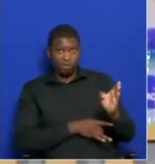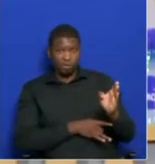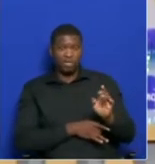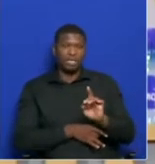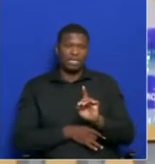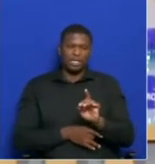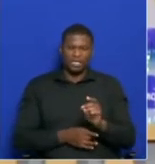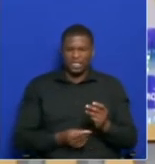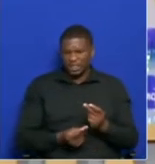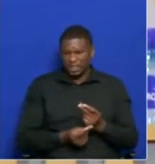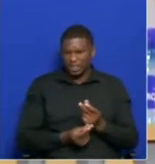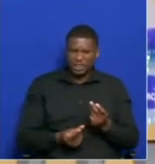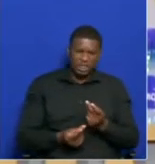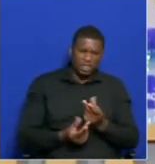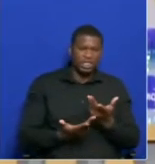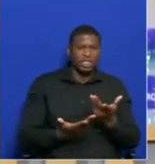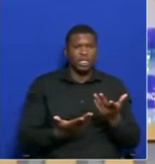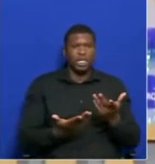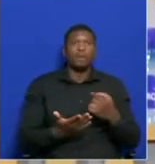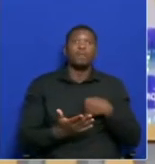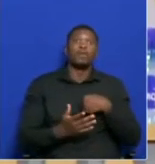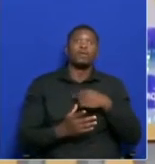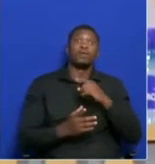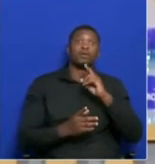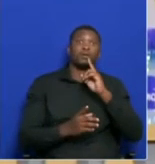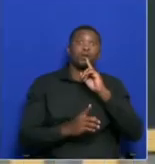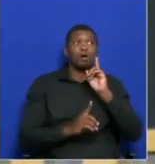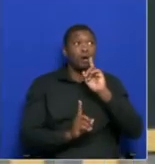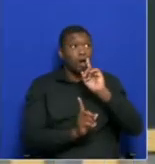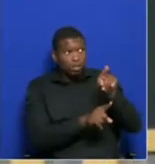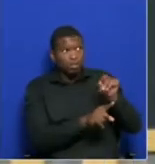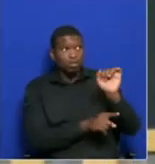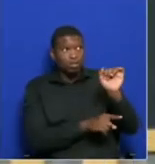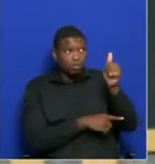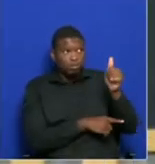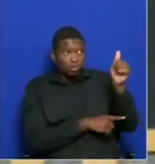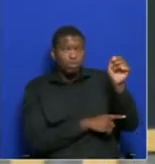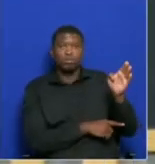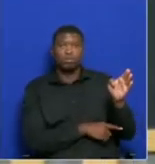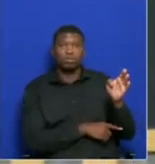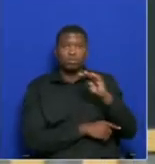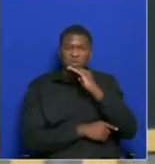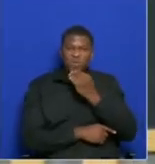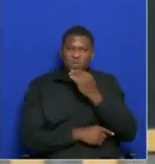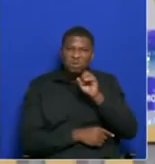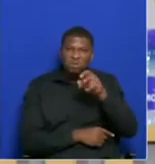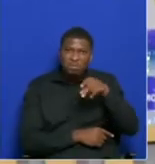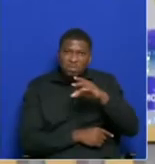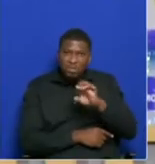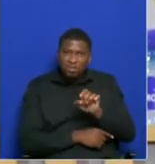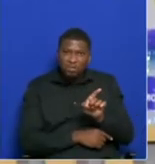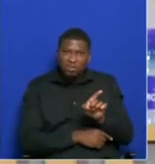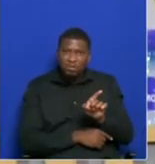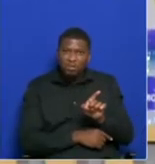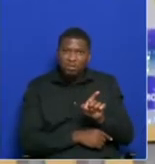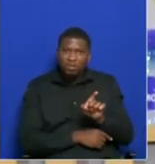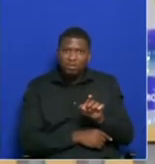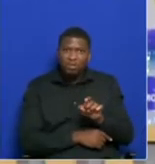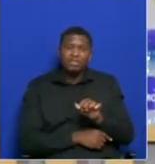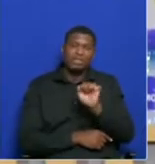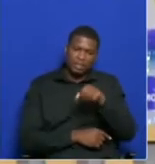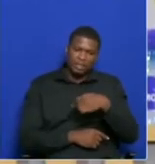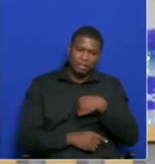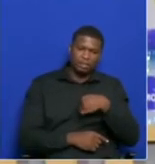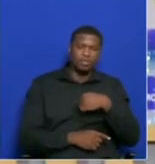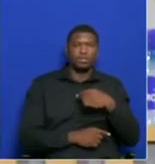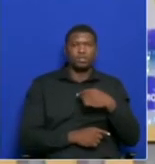I reported to him, but him being Spies. I reported to Spies, Yes. right,